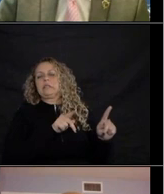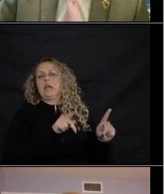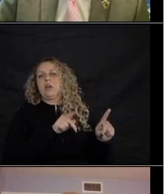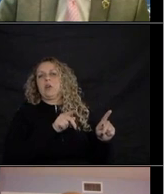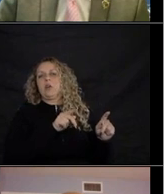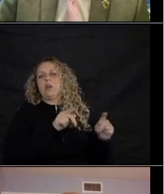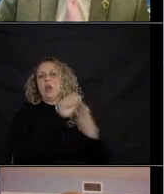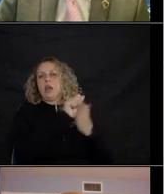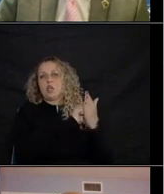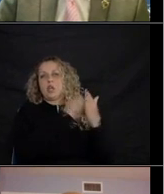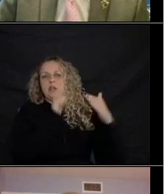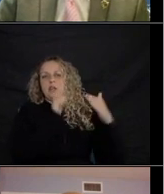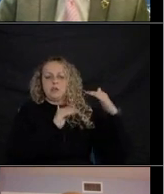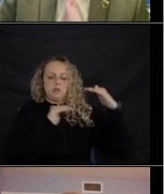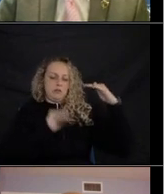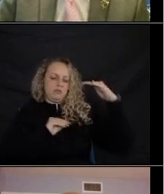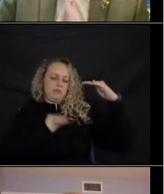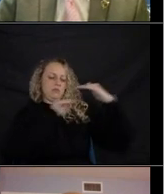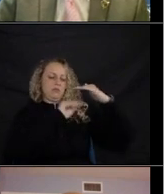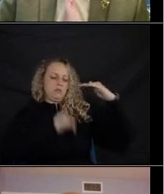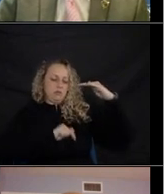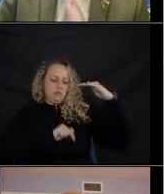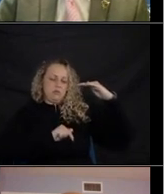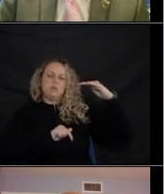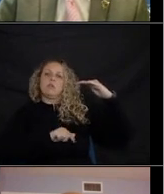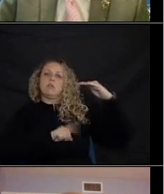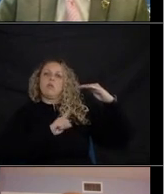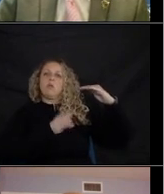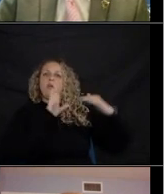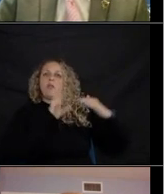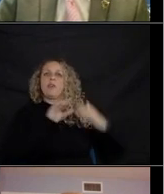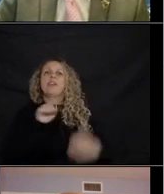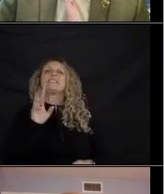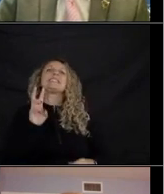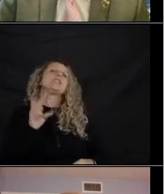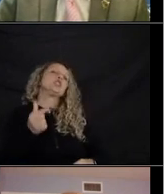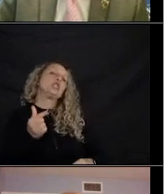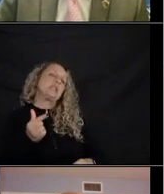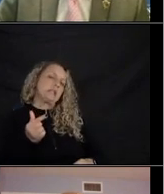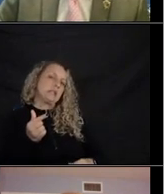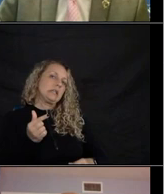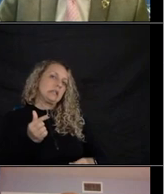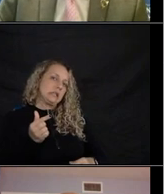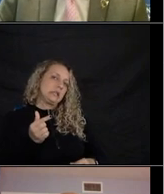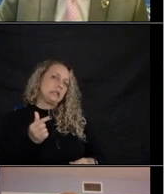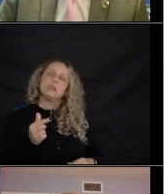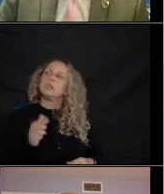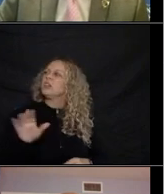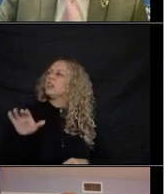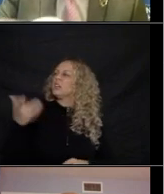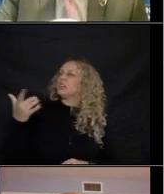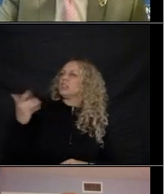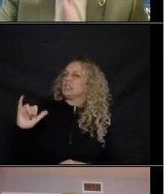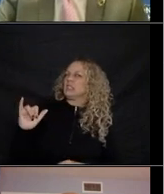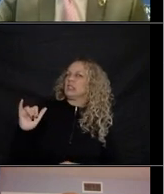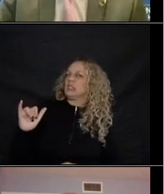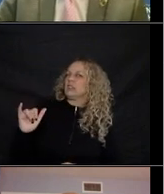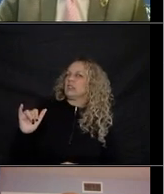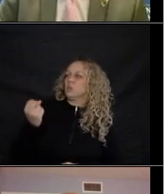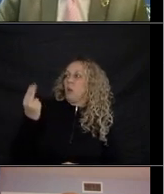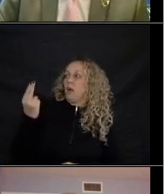purchases over 100,000. Thank you. That'll be 6G. It's still item